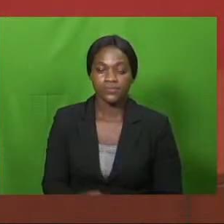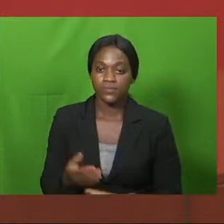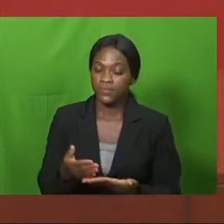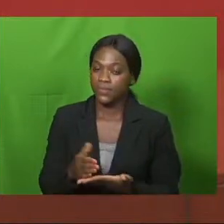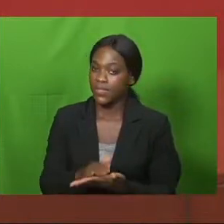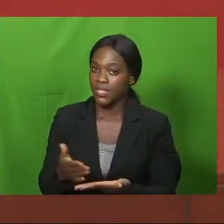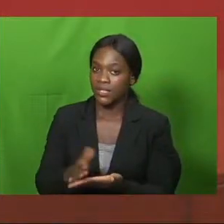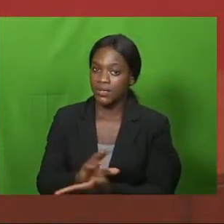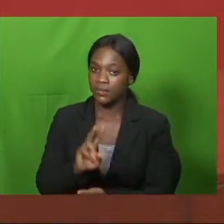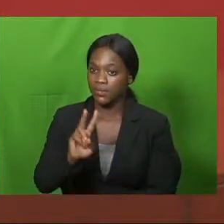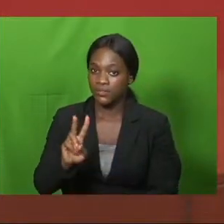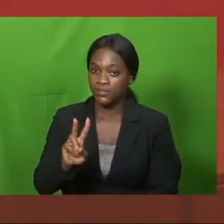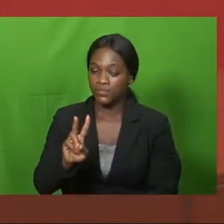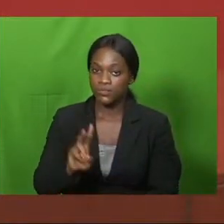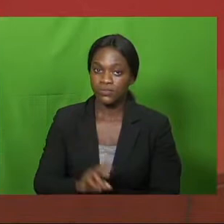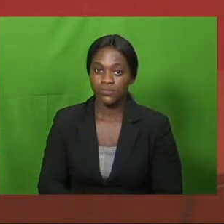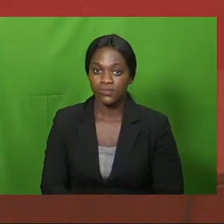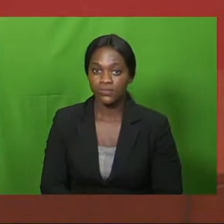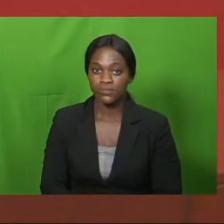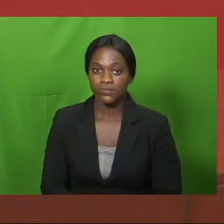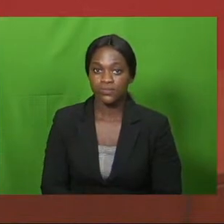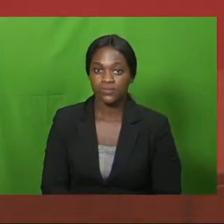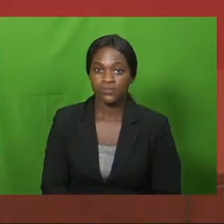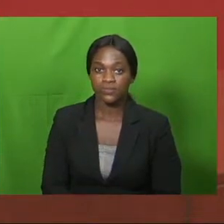Page 2.